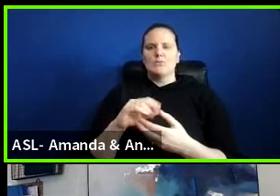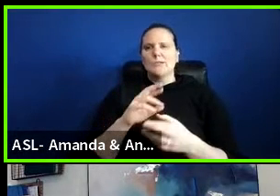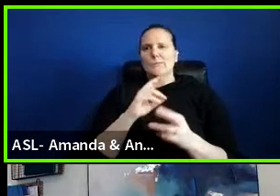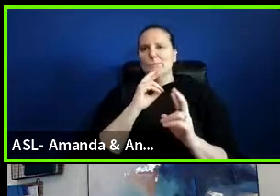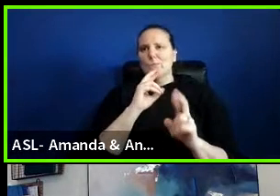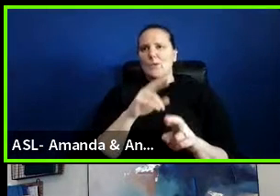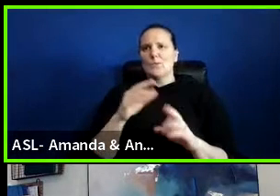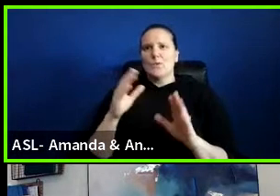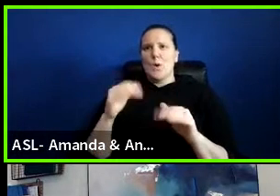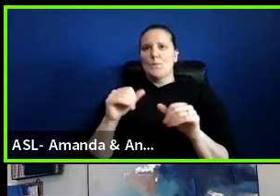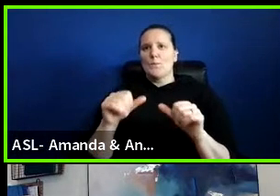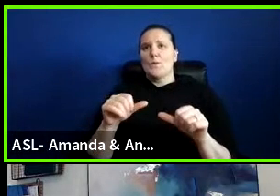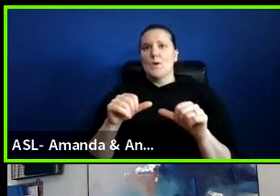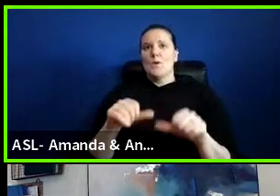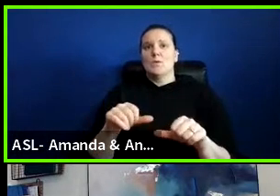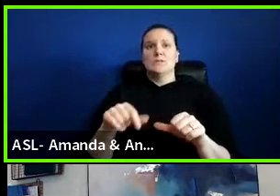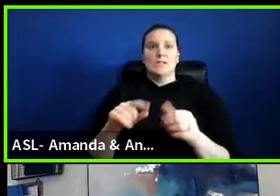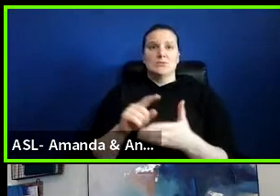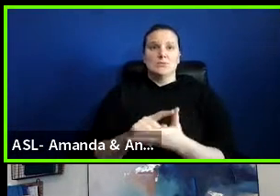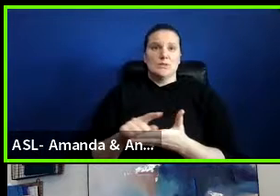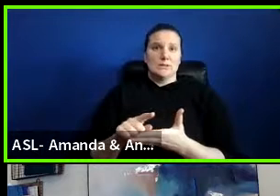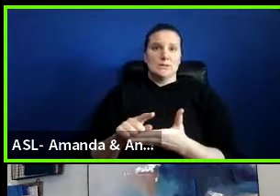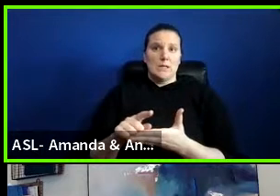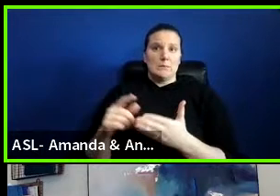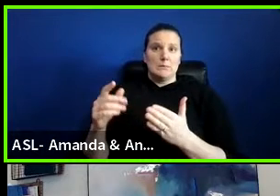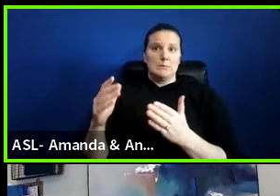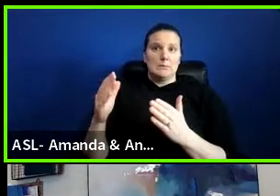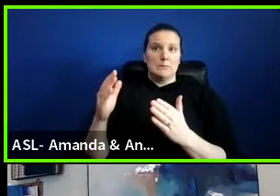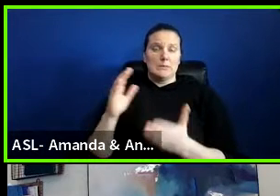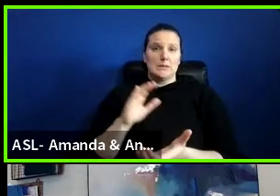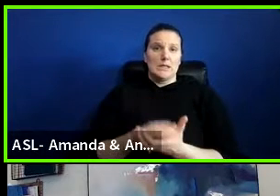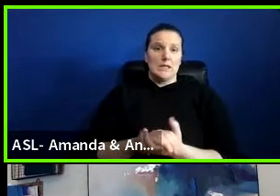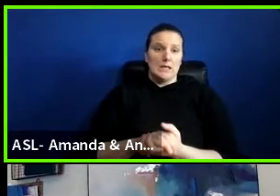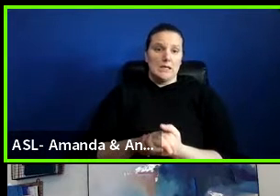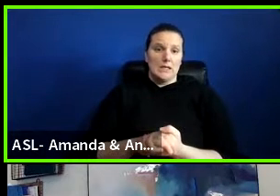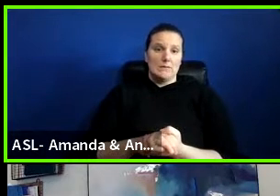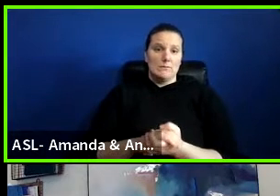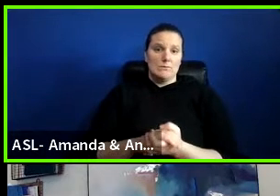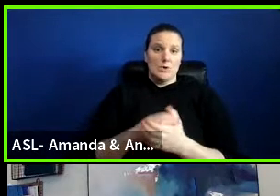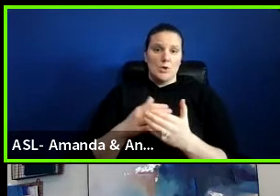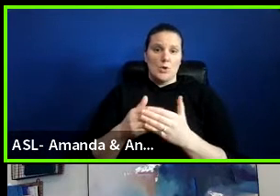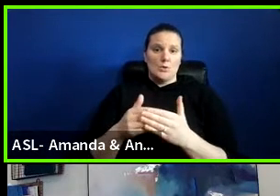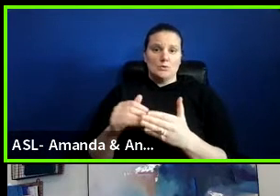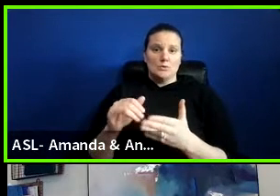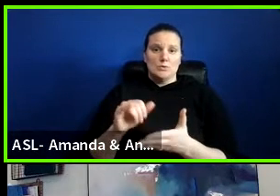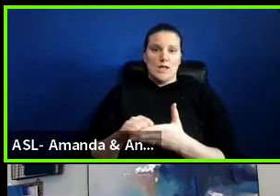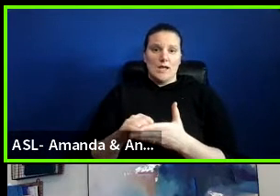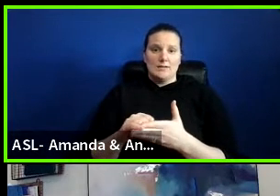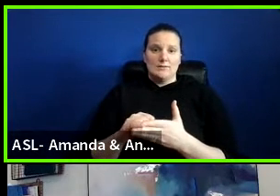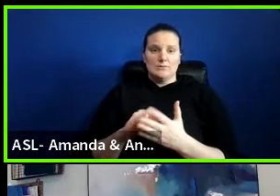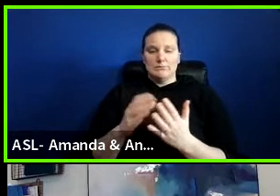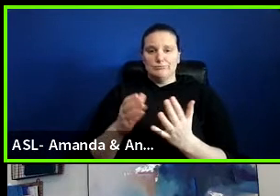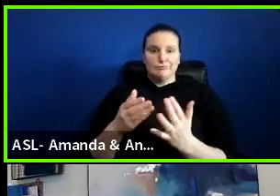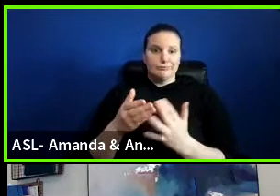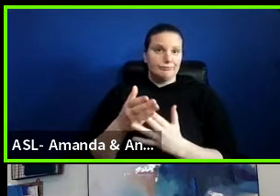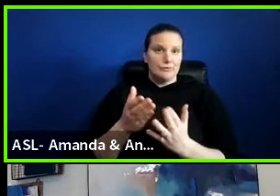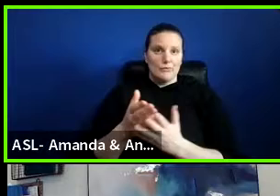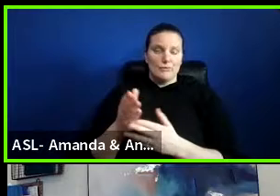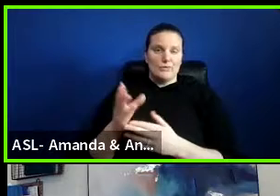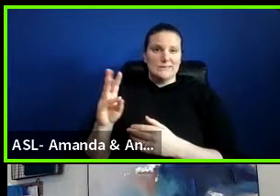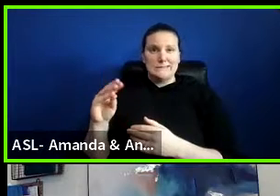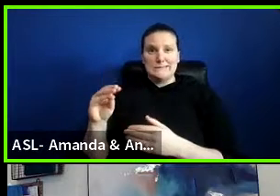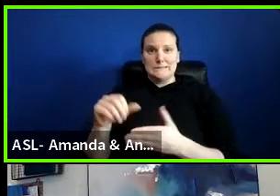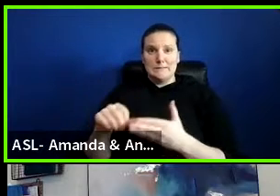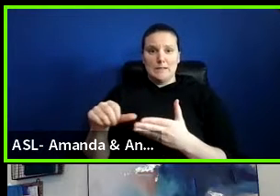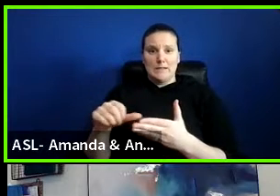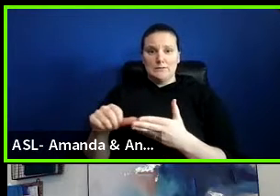hoping to post it this week. I believe, I think we're pretty close to doing that. So you can also pour through the 60 pages